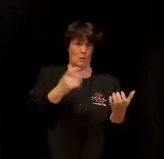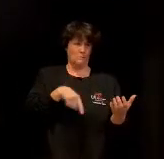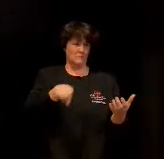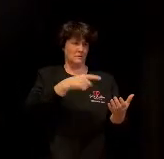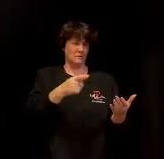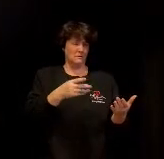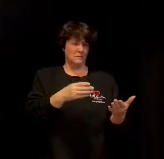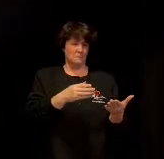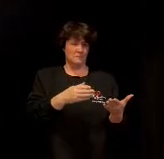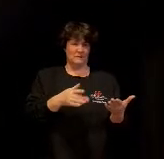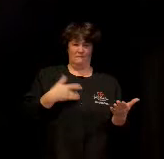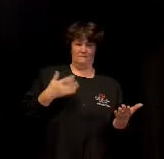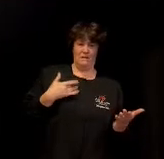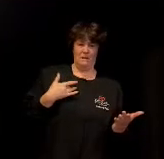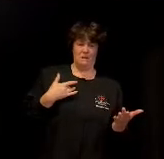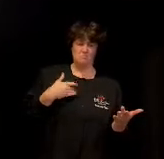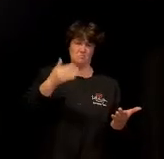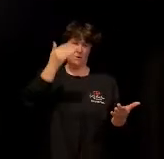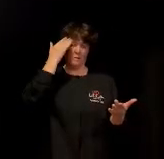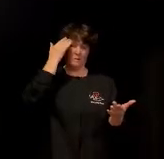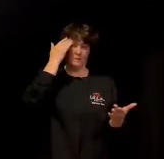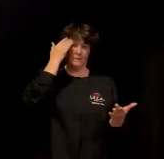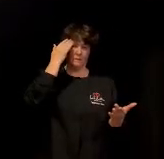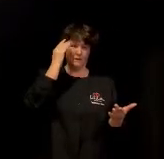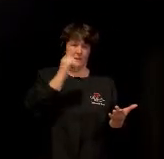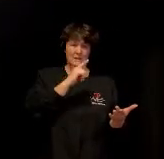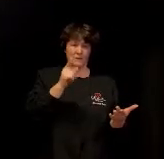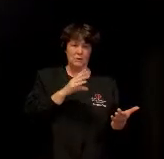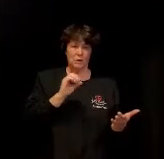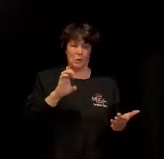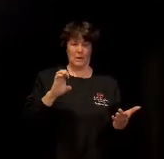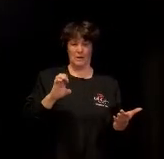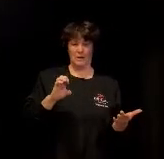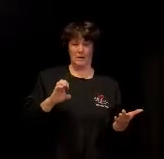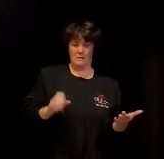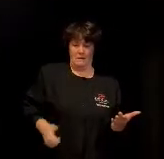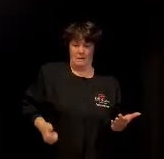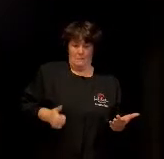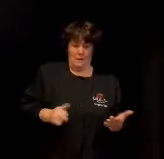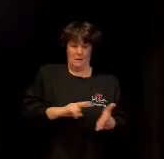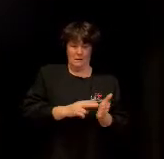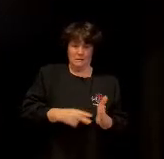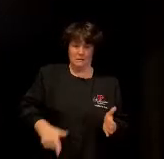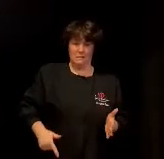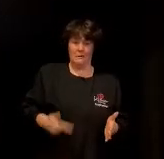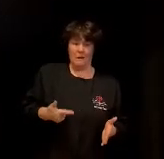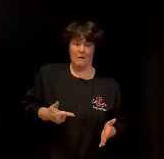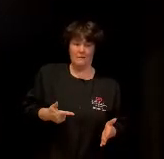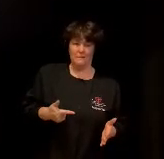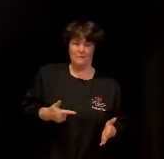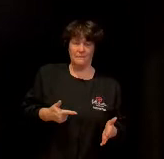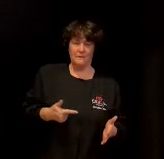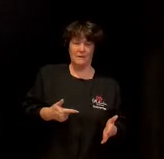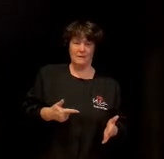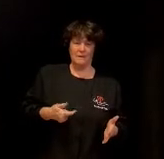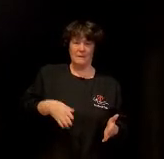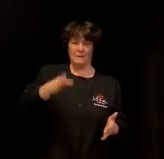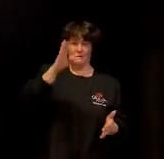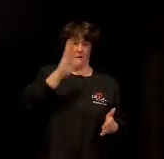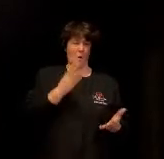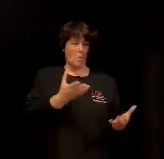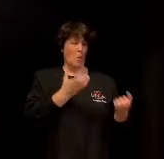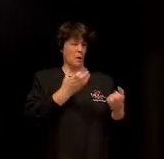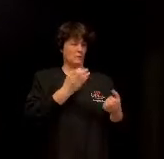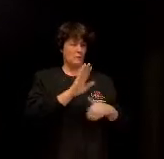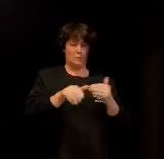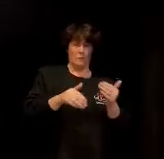what it really means, life. The Zoe, right, that word life, the Zoe of God, it's the life that God intends for you to have. It's